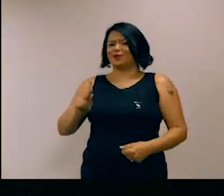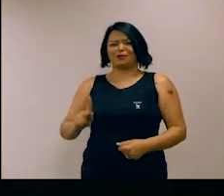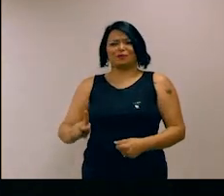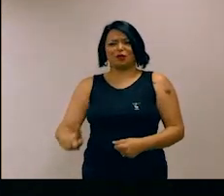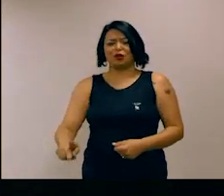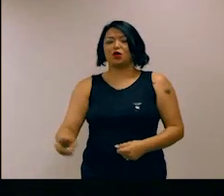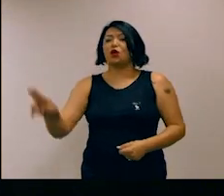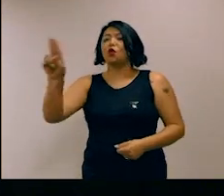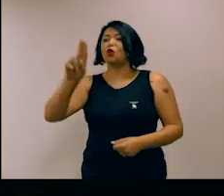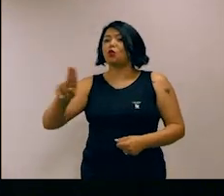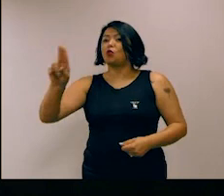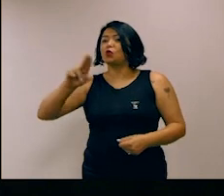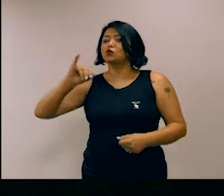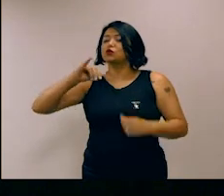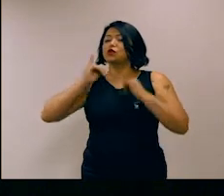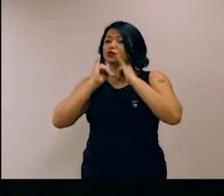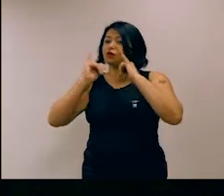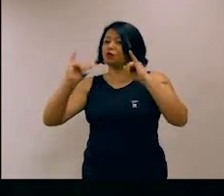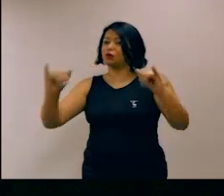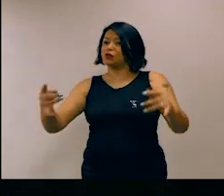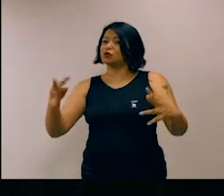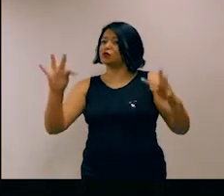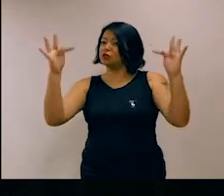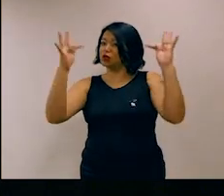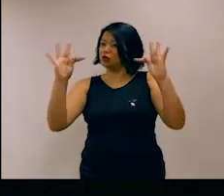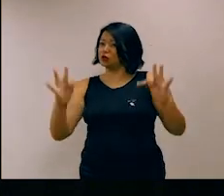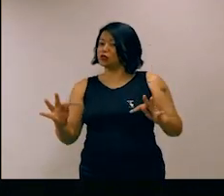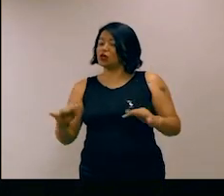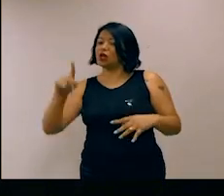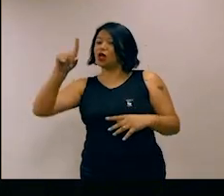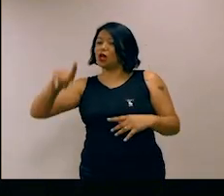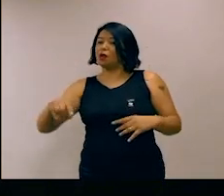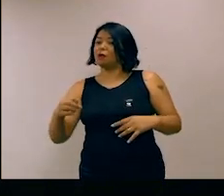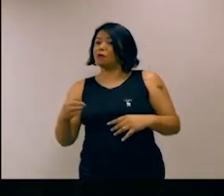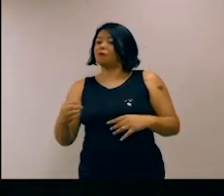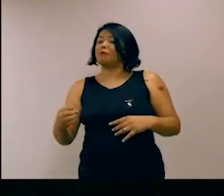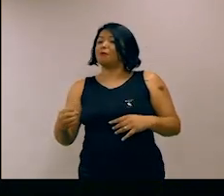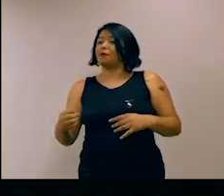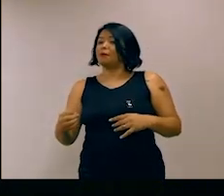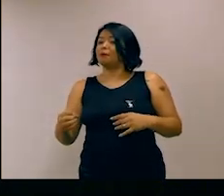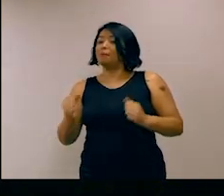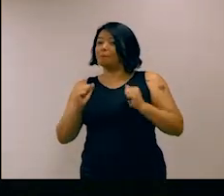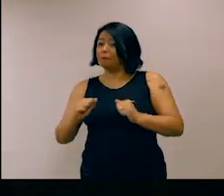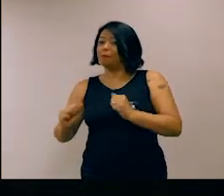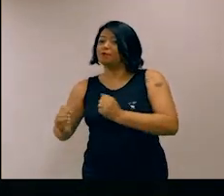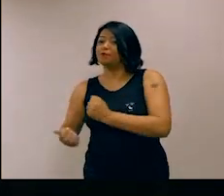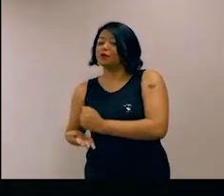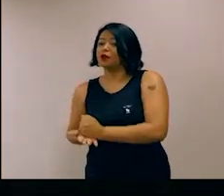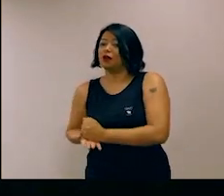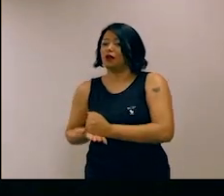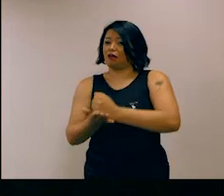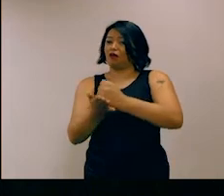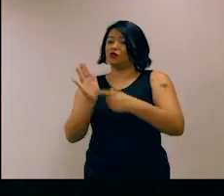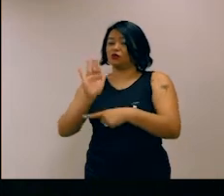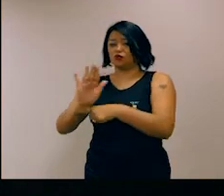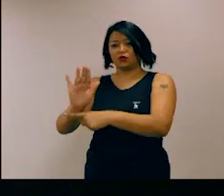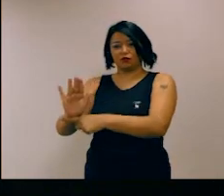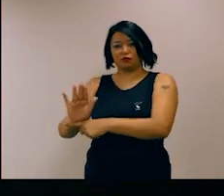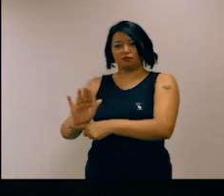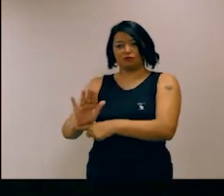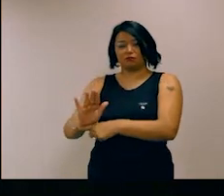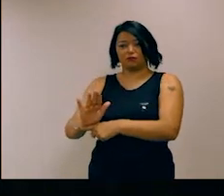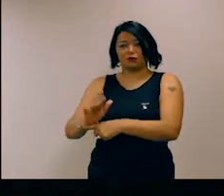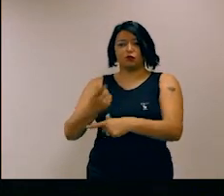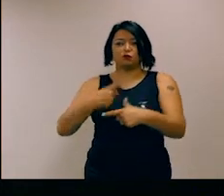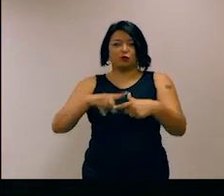of data and information and technology is capable of helping us and a lot, and help the country